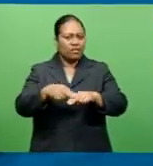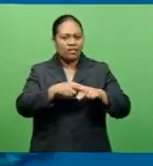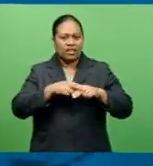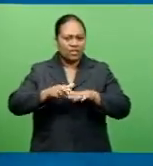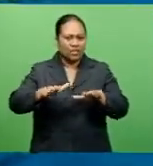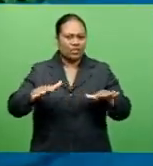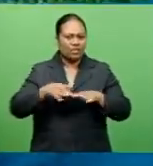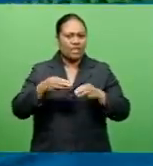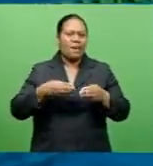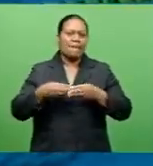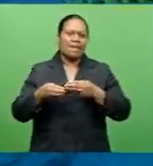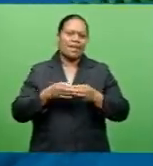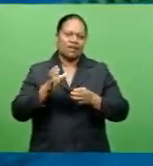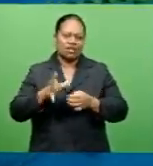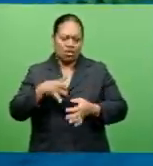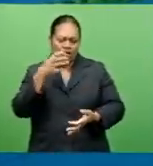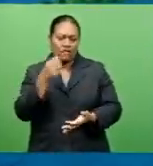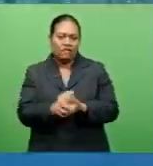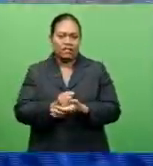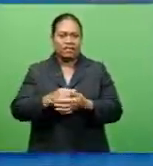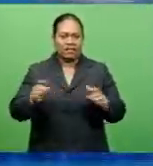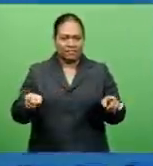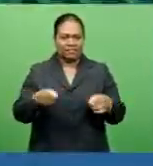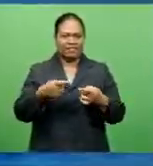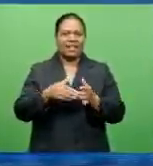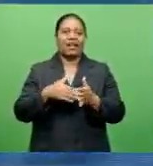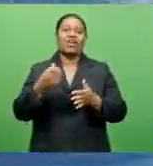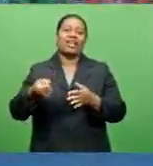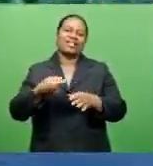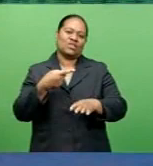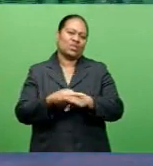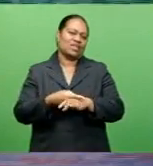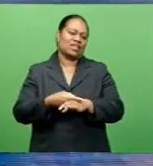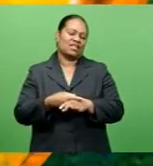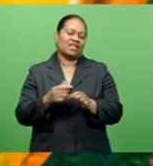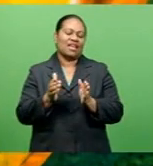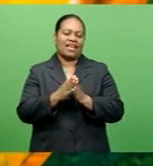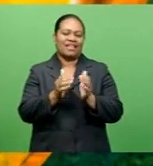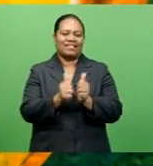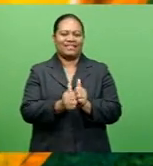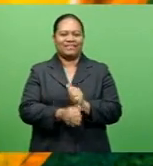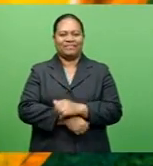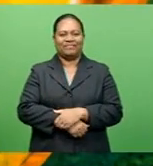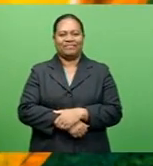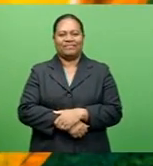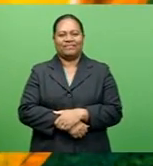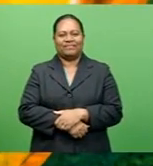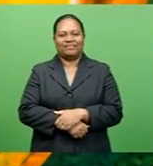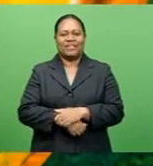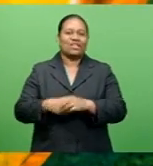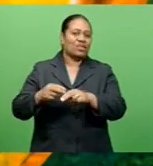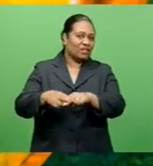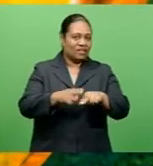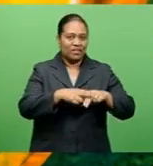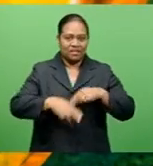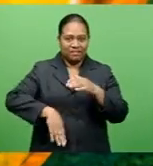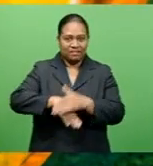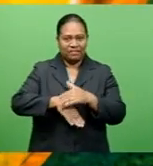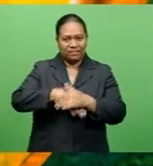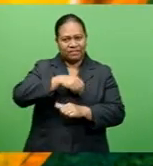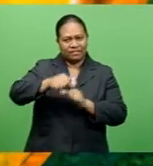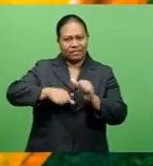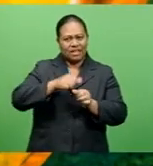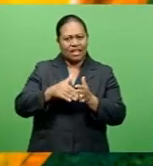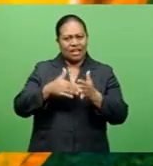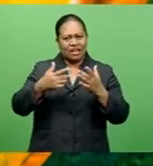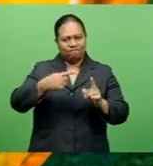Trisha Chia has confirmed the competition will now be held next weekend. The Fiji Football Association is keeping